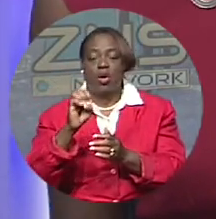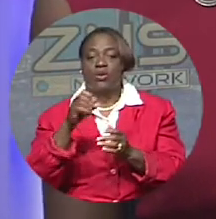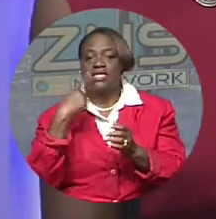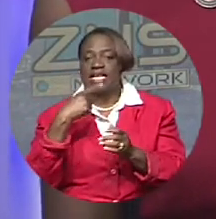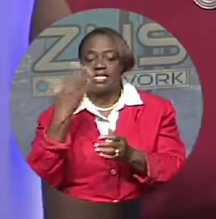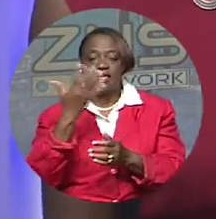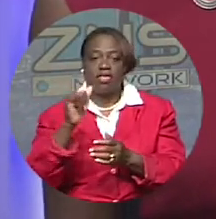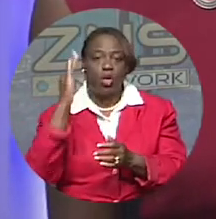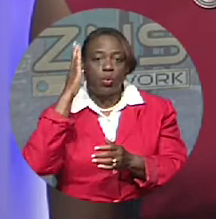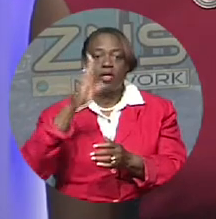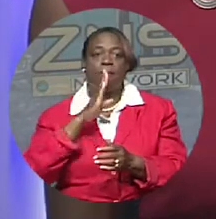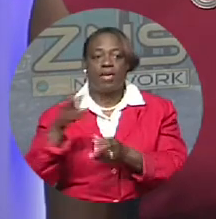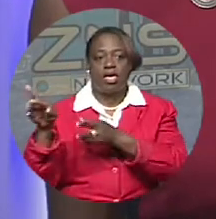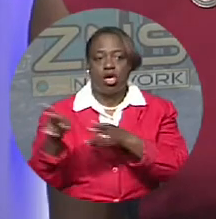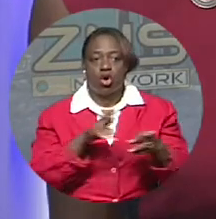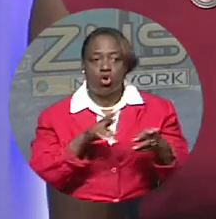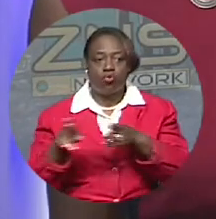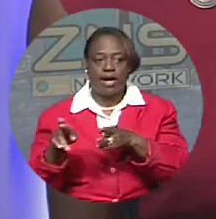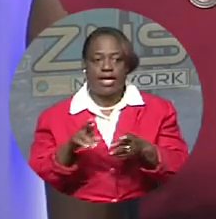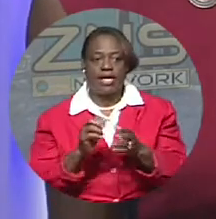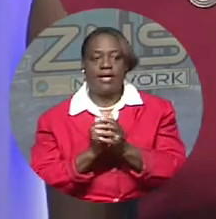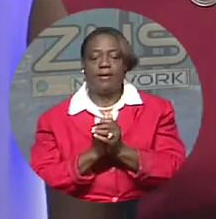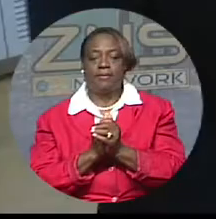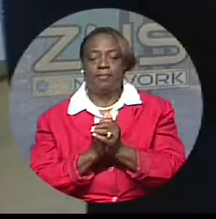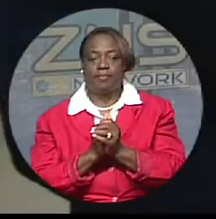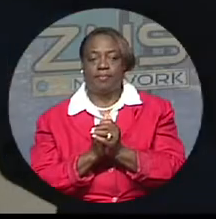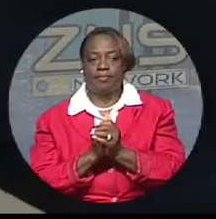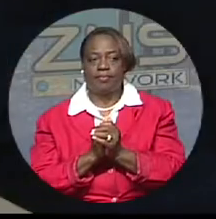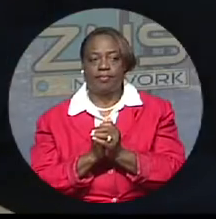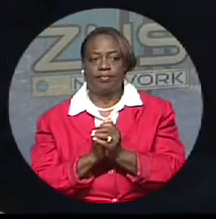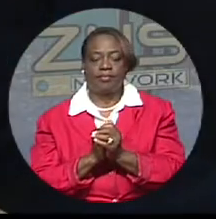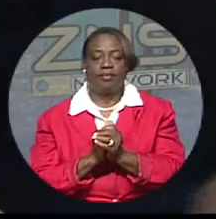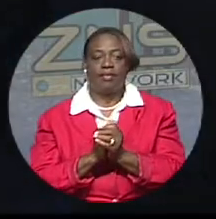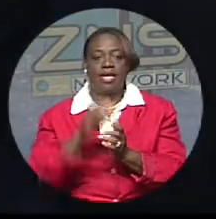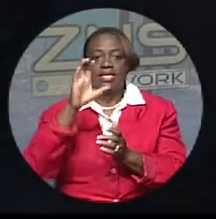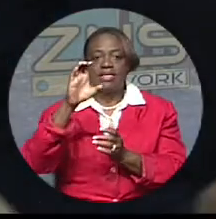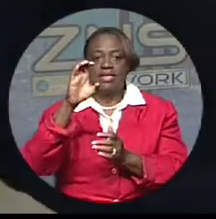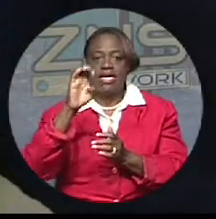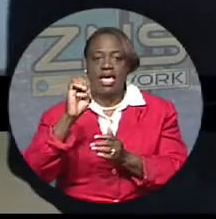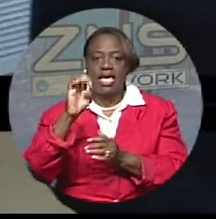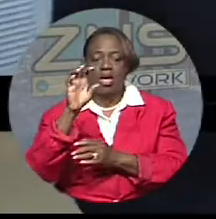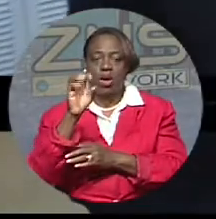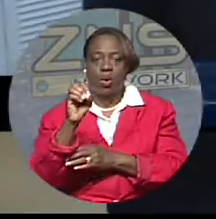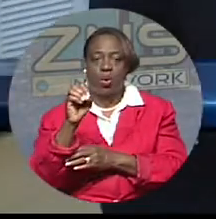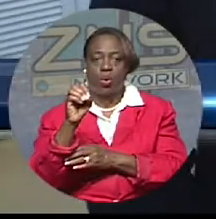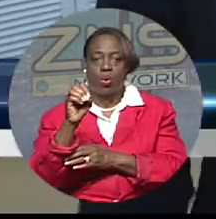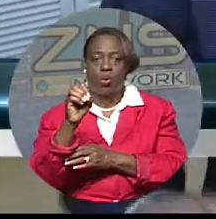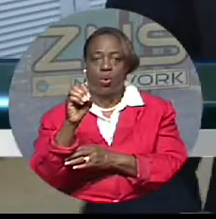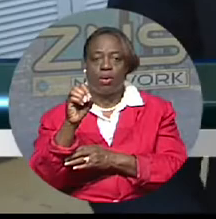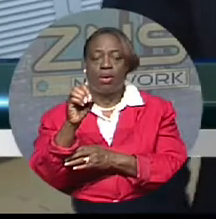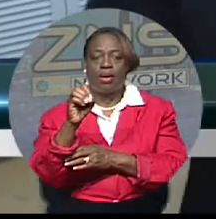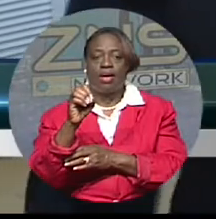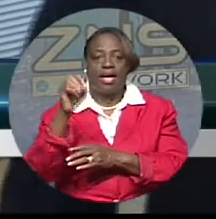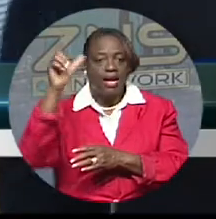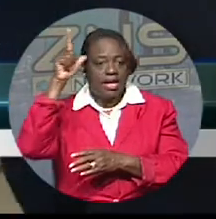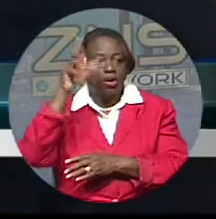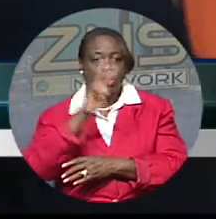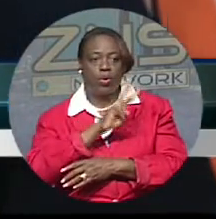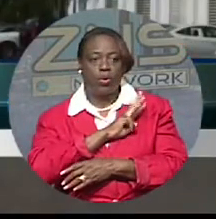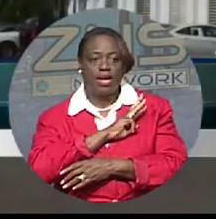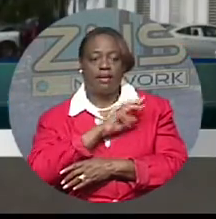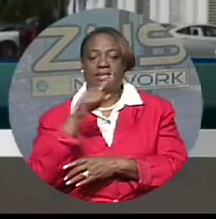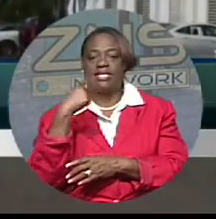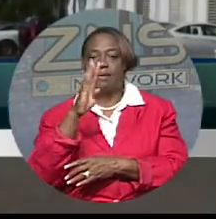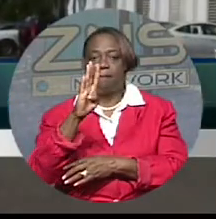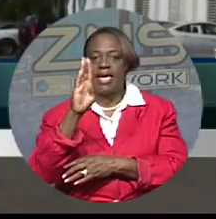ready. That story tonight from C.S. Gradley. CEO of the Bahamas Telecommunications Company, Leon Williams,